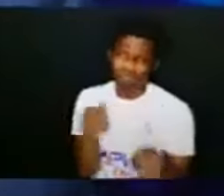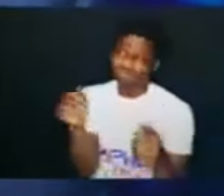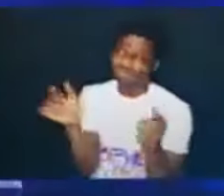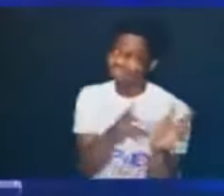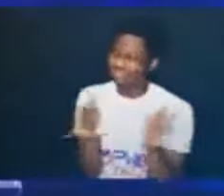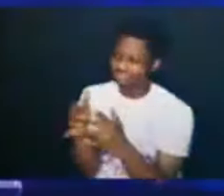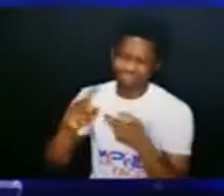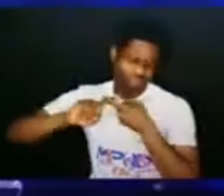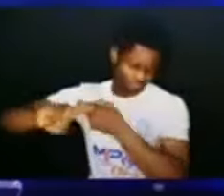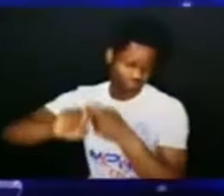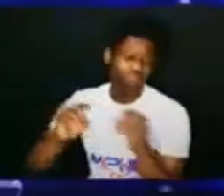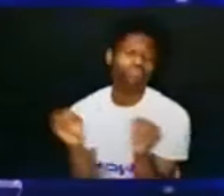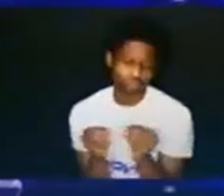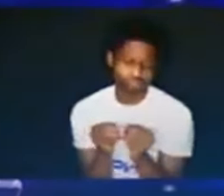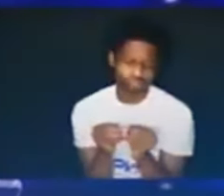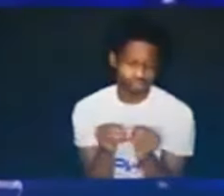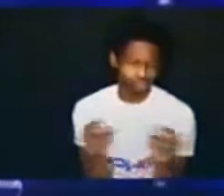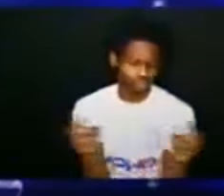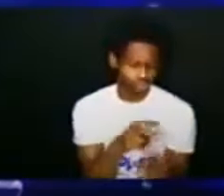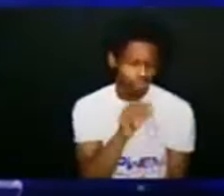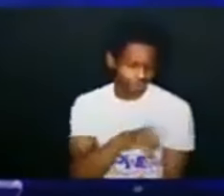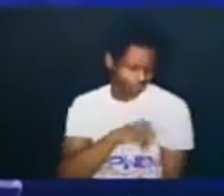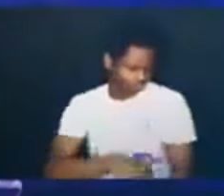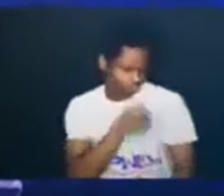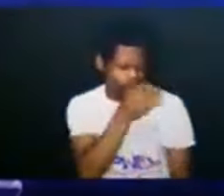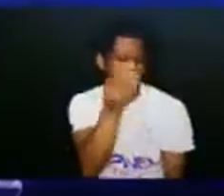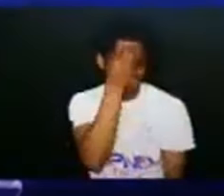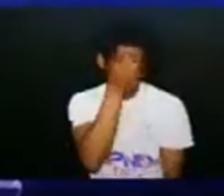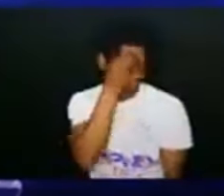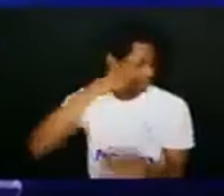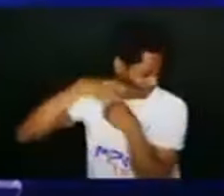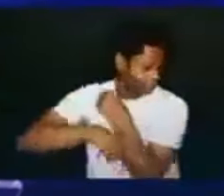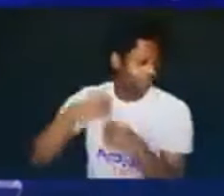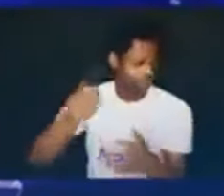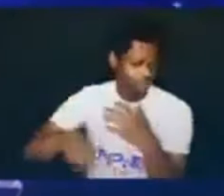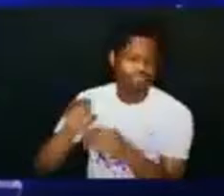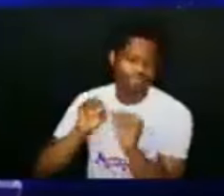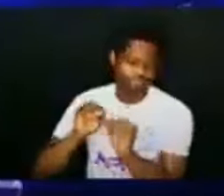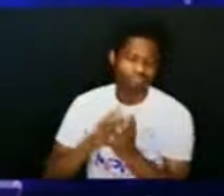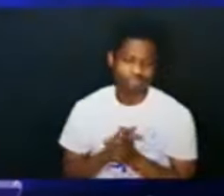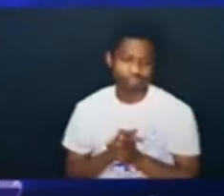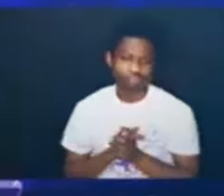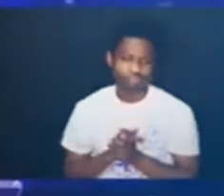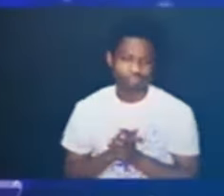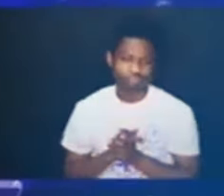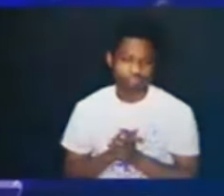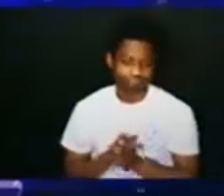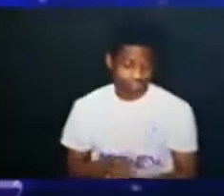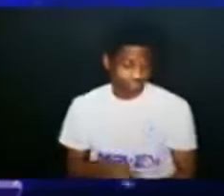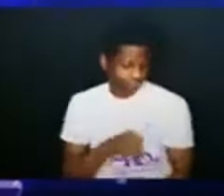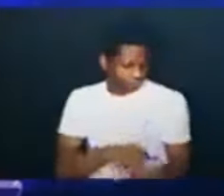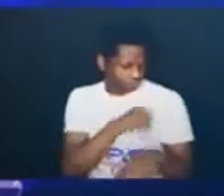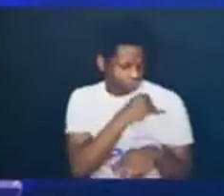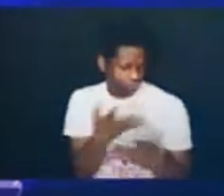So he understands what he's talking about. Here he seeks to bring out the true